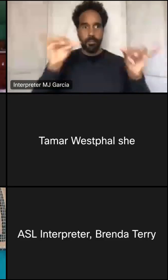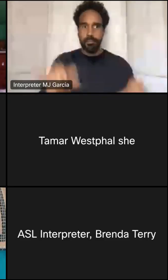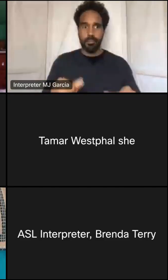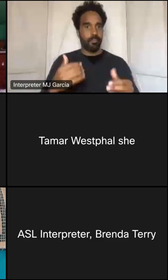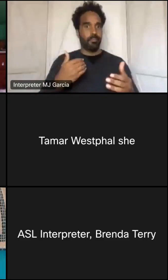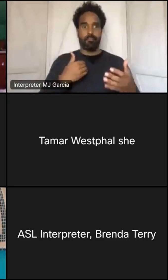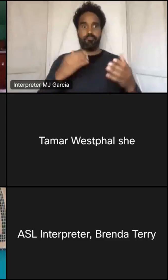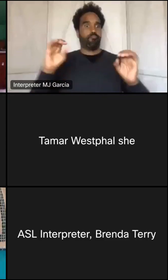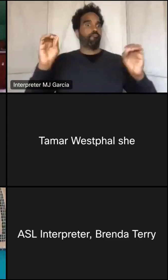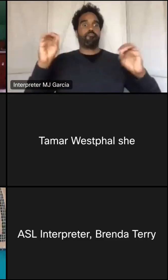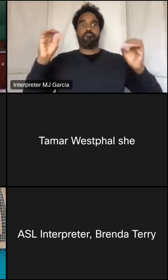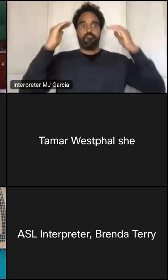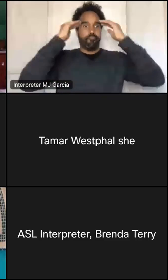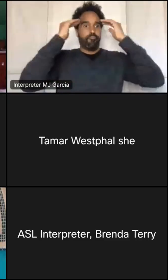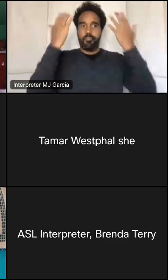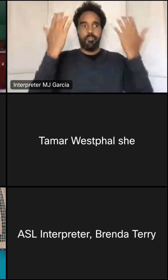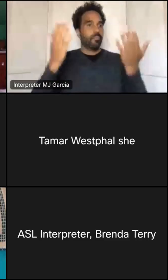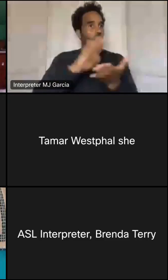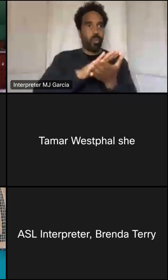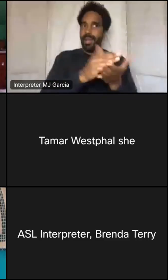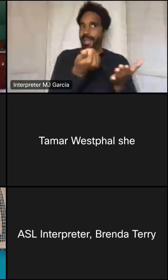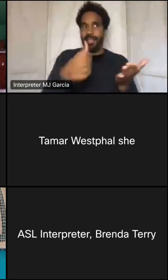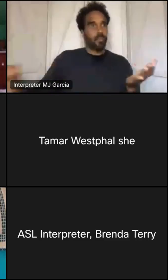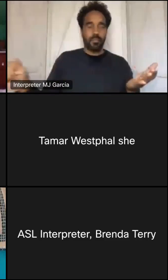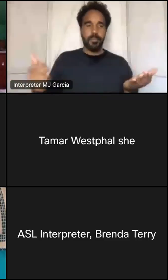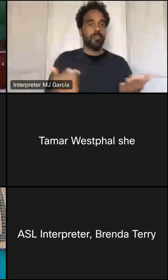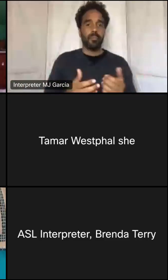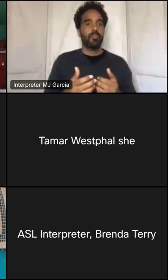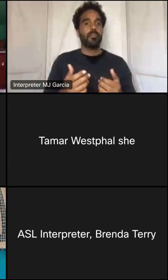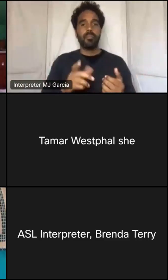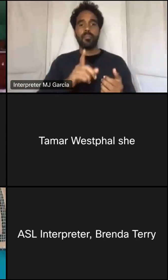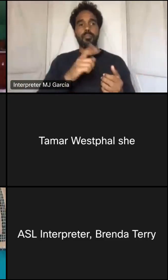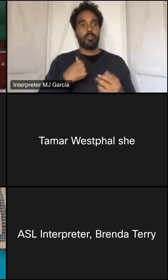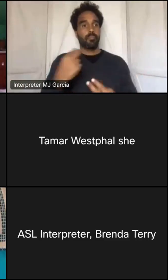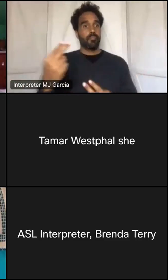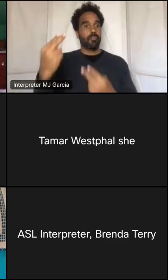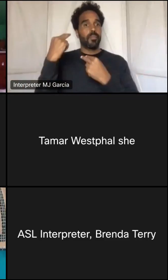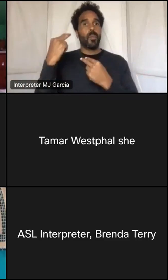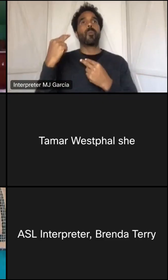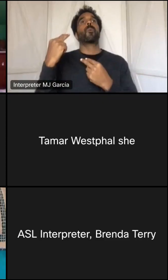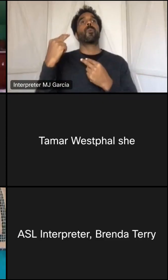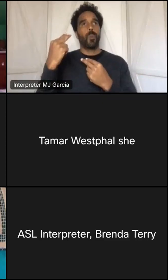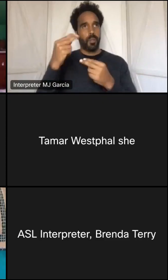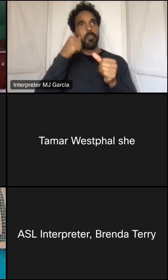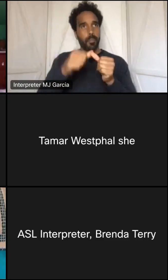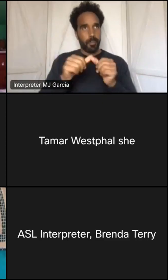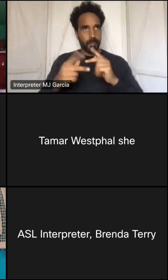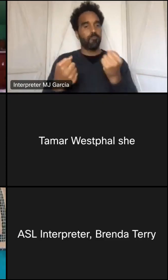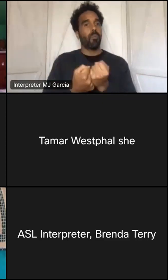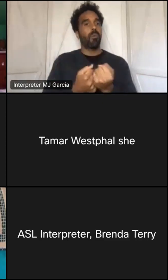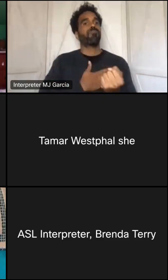in the school, how it worked, and just remembering the people that were there for me,